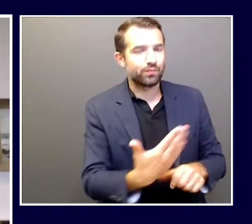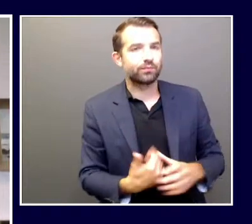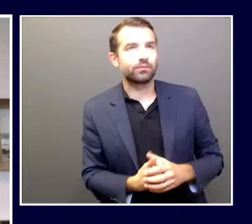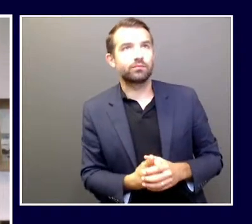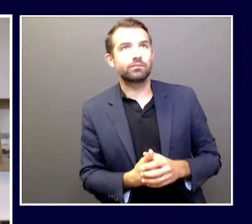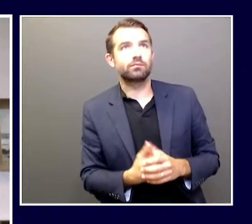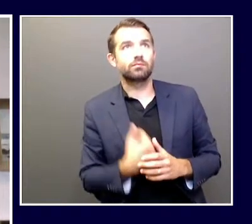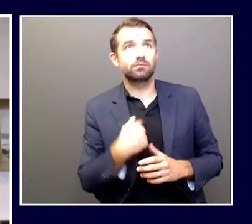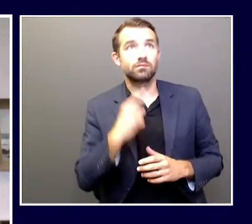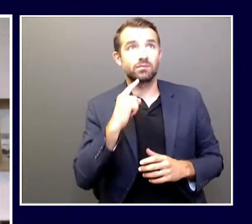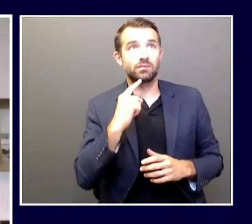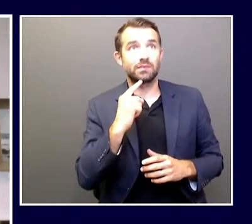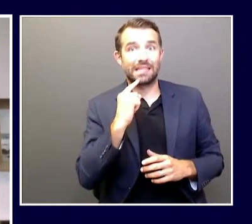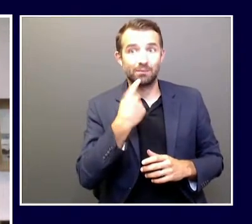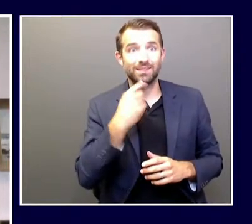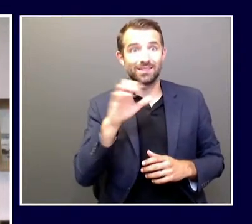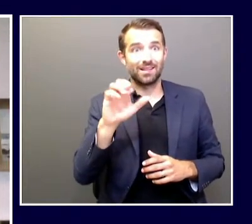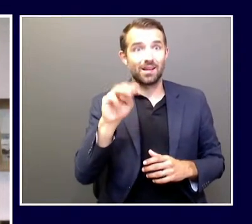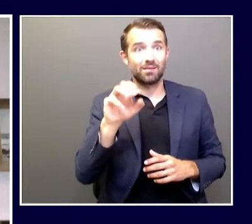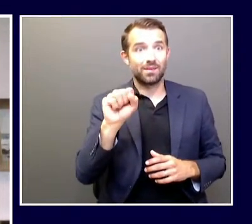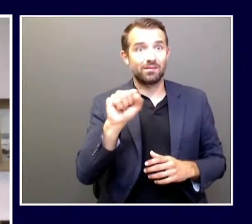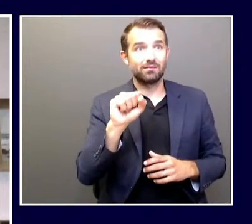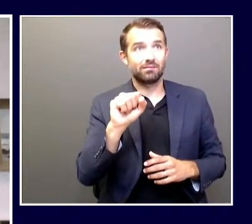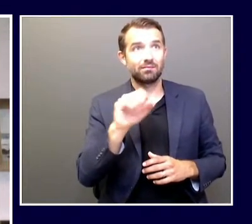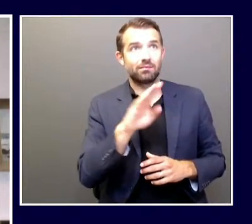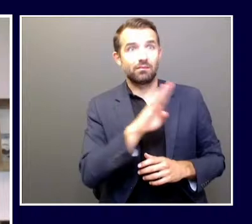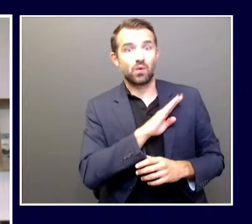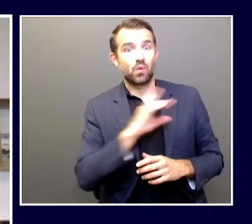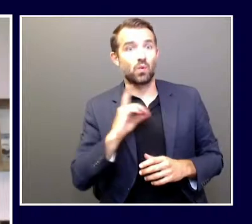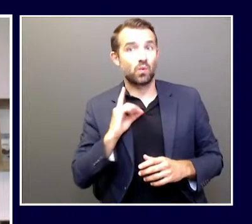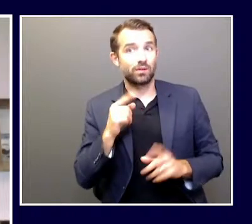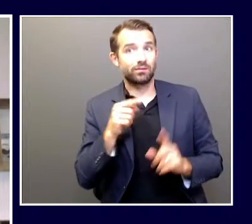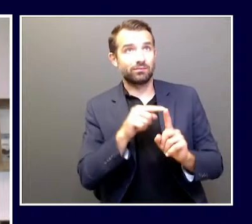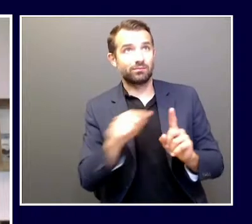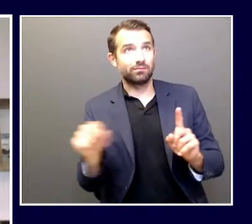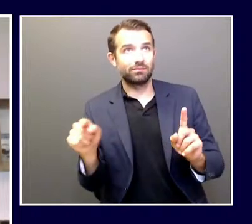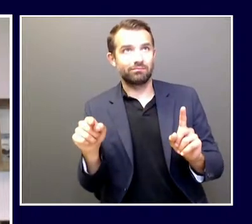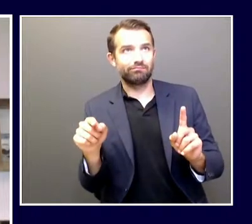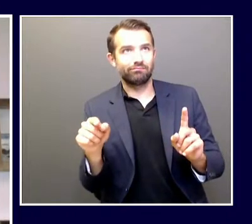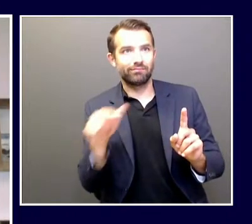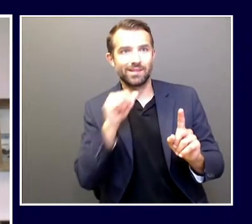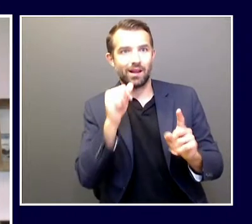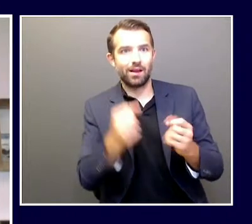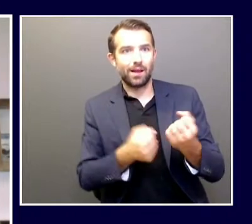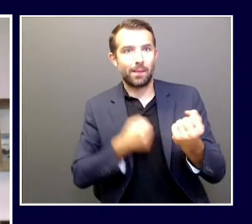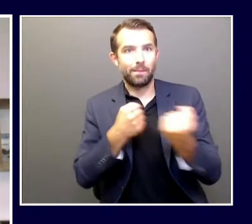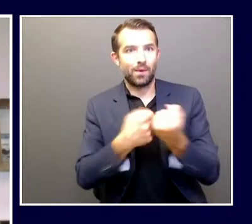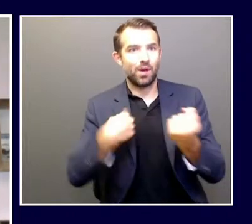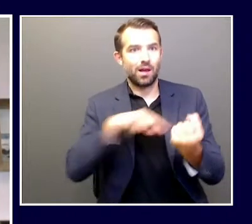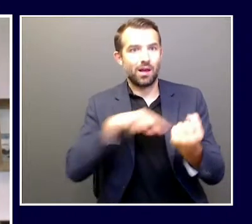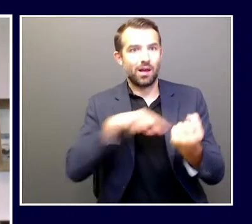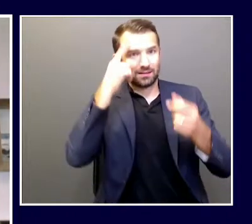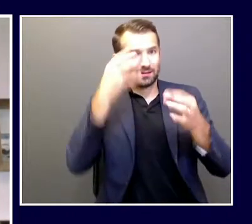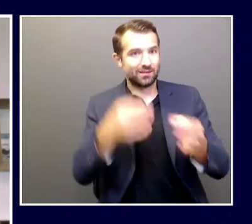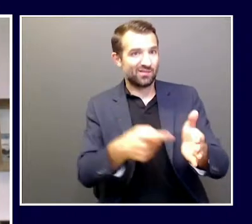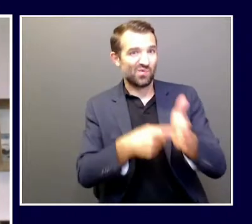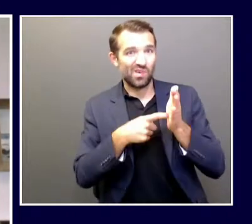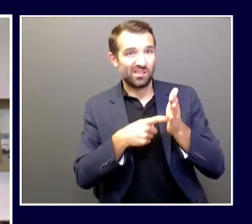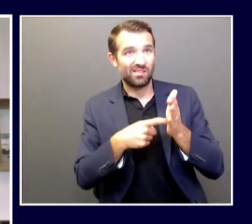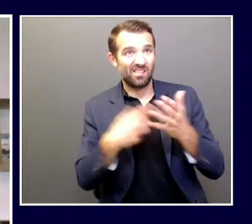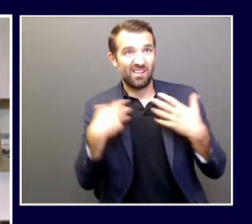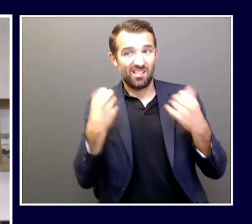Maine CDC's vaccination requirement for healthcare professionals. This is a requirement that, as I've noted today and noted